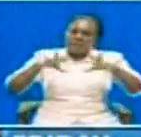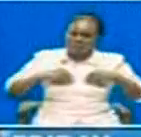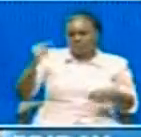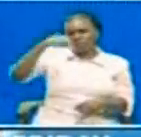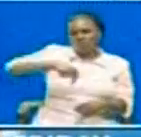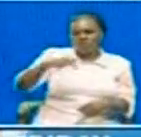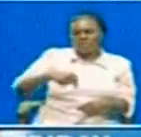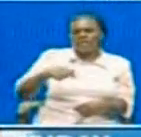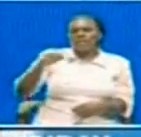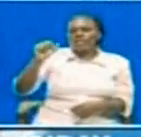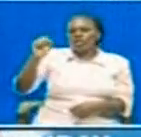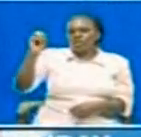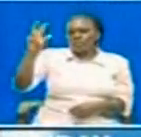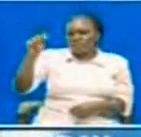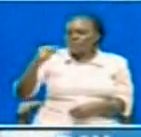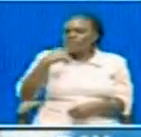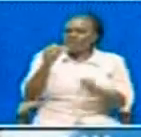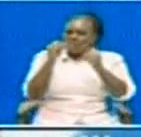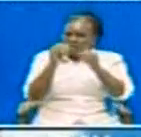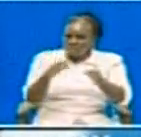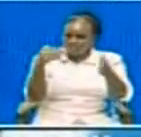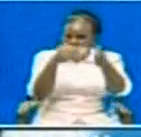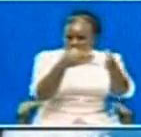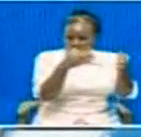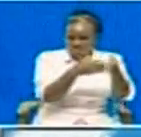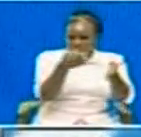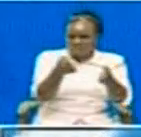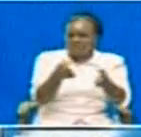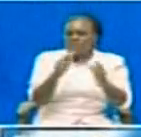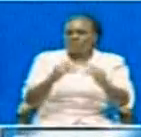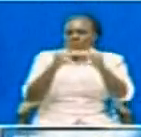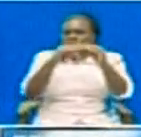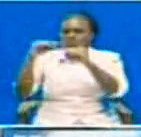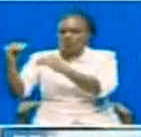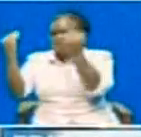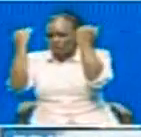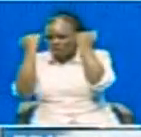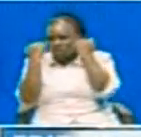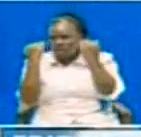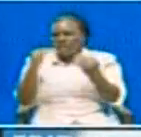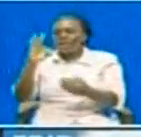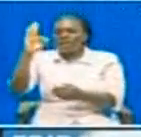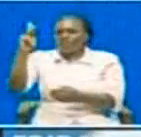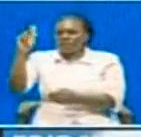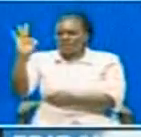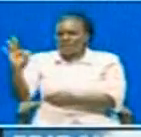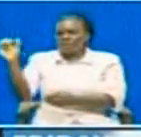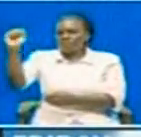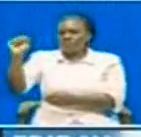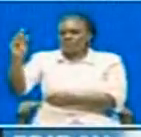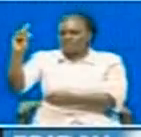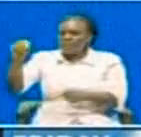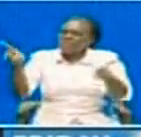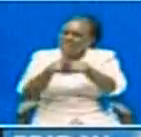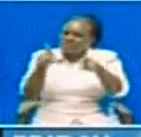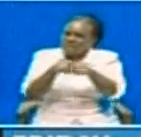today. Sholley and Shikanda claim that if they were banned for allegedly taking football matters to court, then FKF chairman Sam Nyamweya